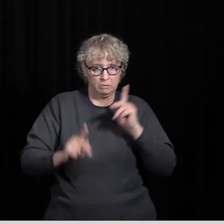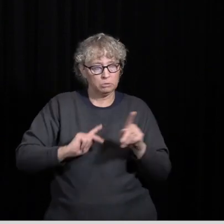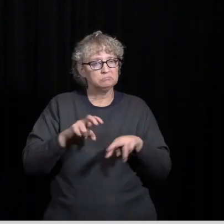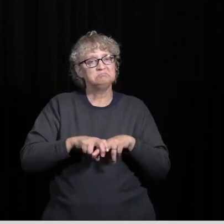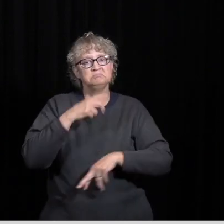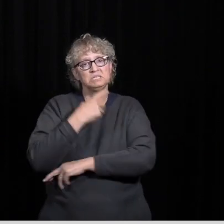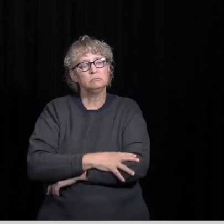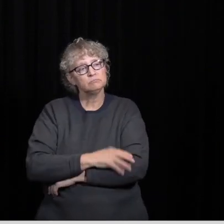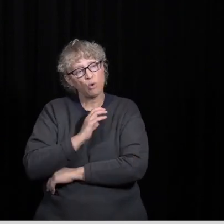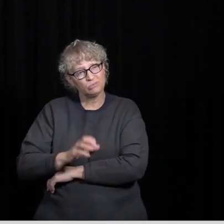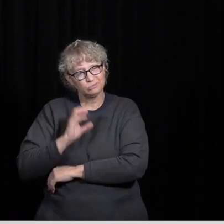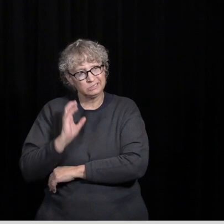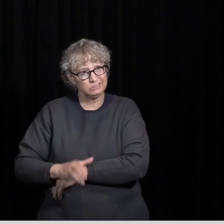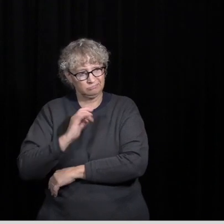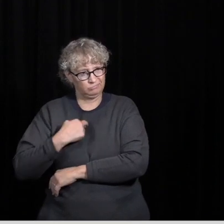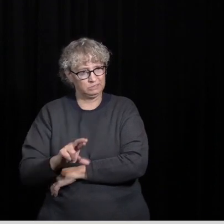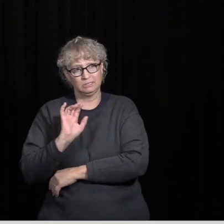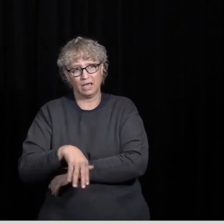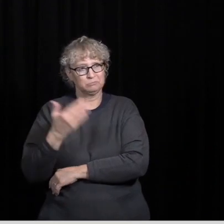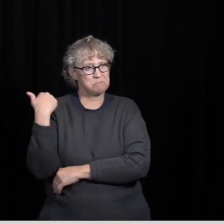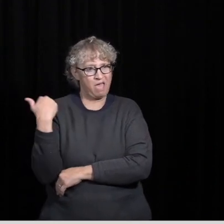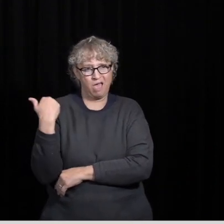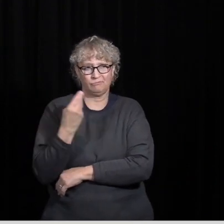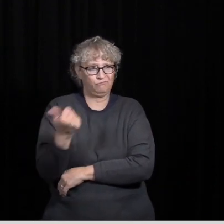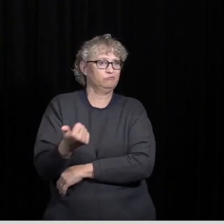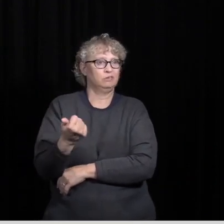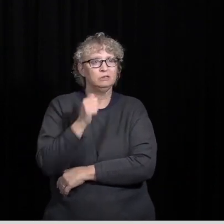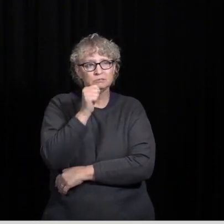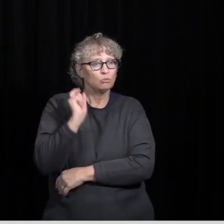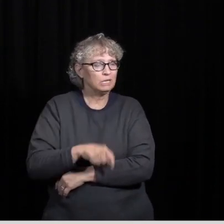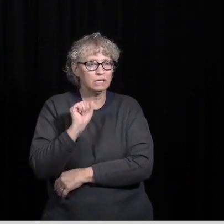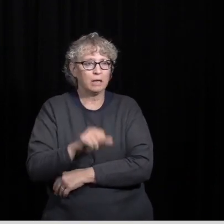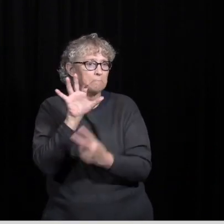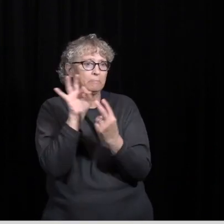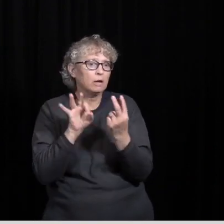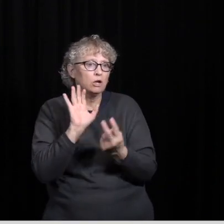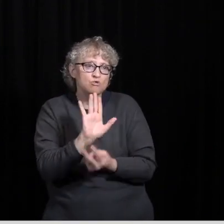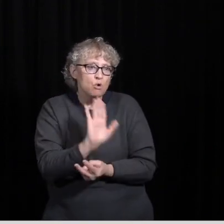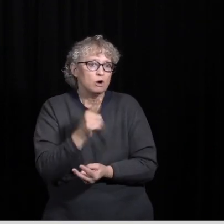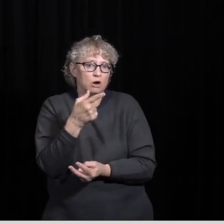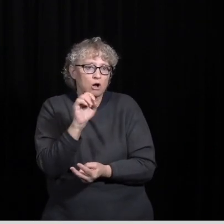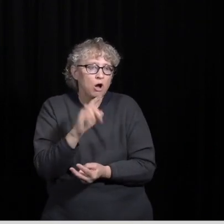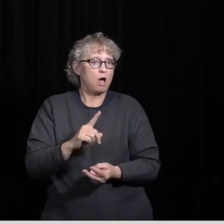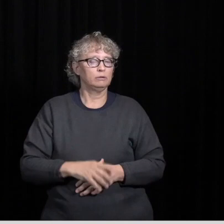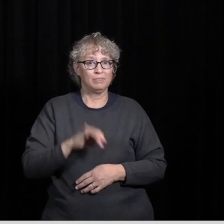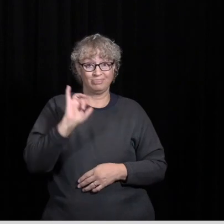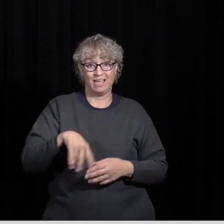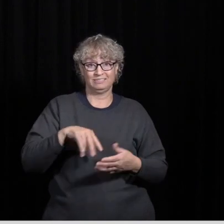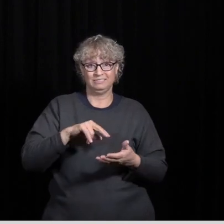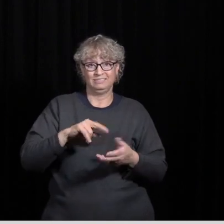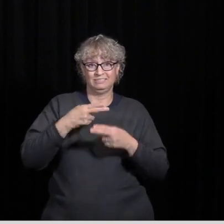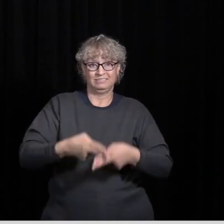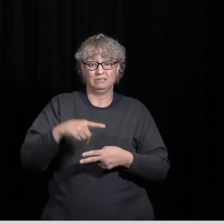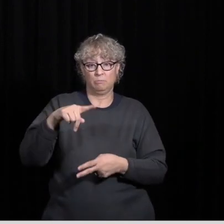sitting there, and they're like, oh, Christianity is a thing of the past. You don't need that. You can pick your own God. It just it's pluralism. And